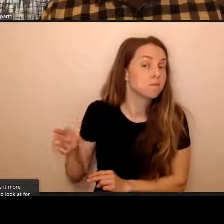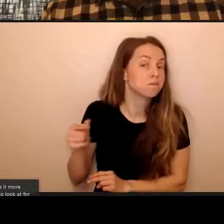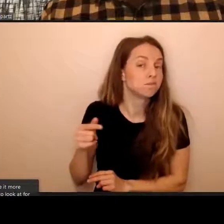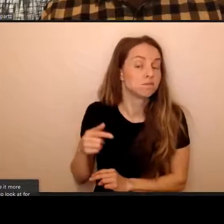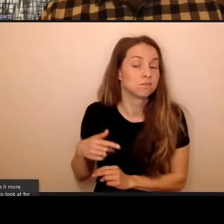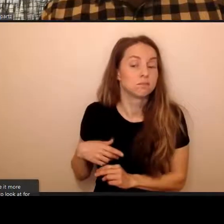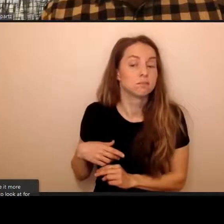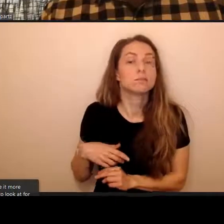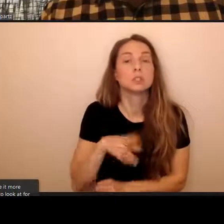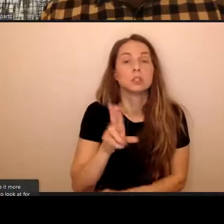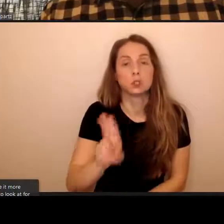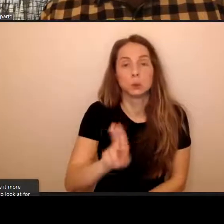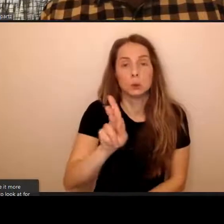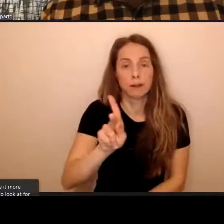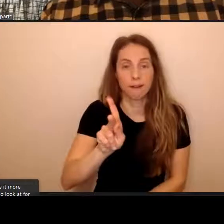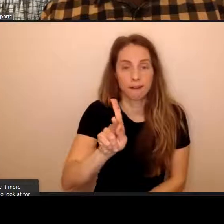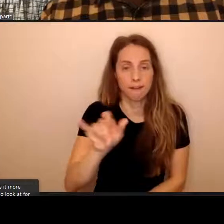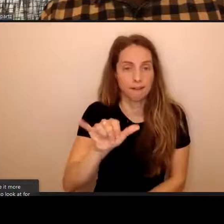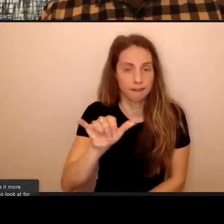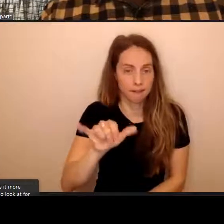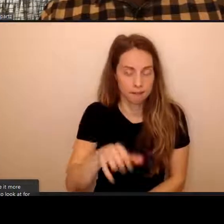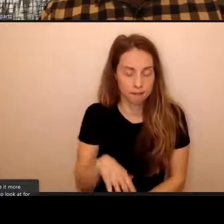United Kingdom as well.